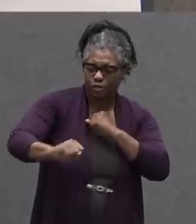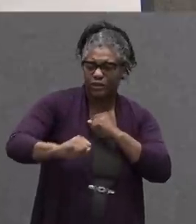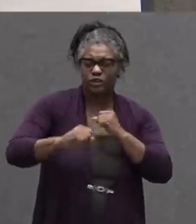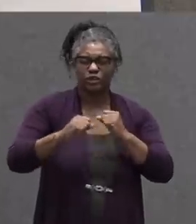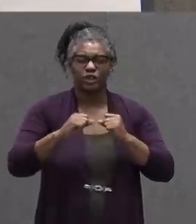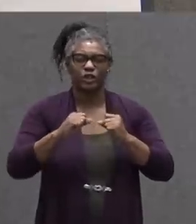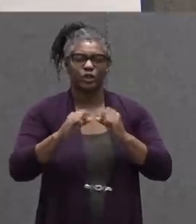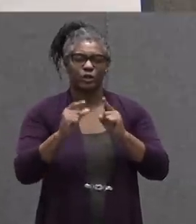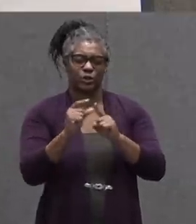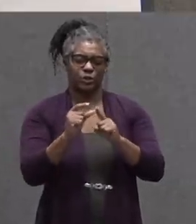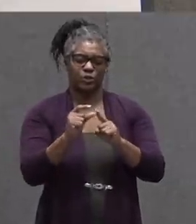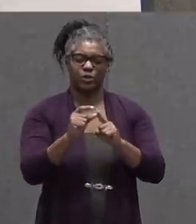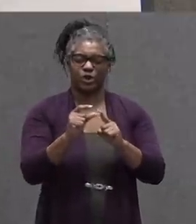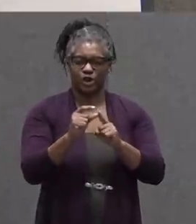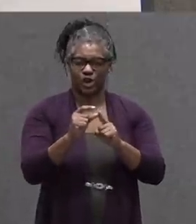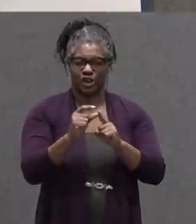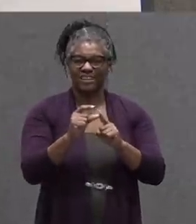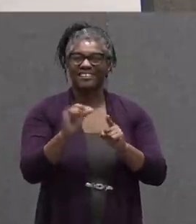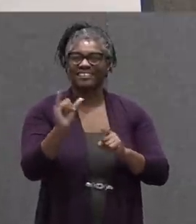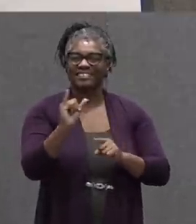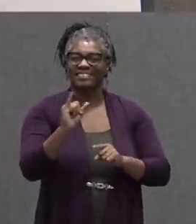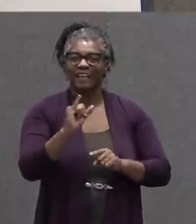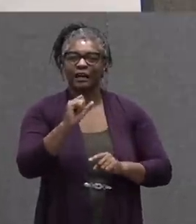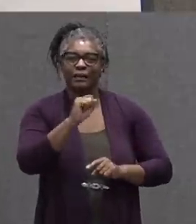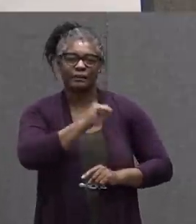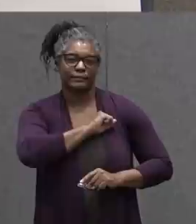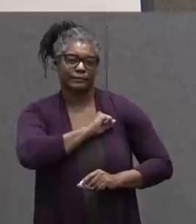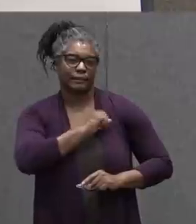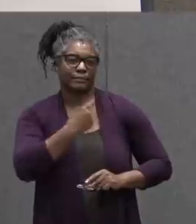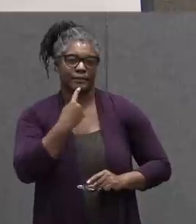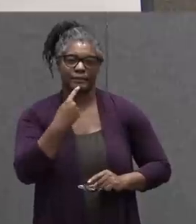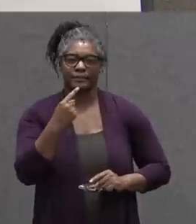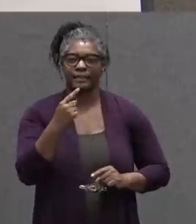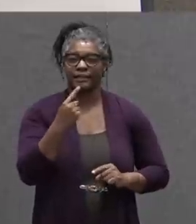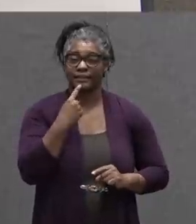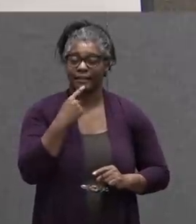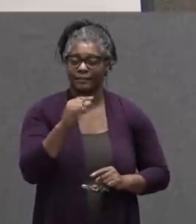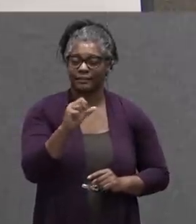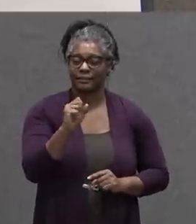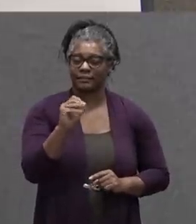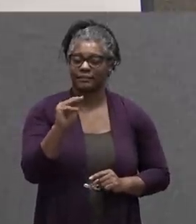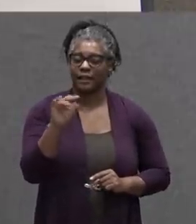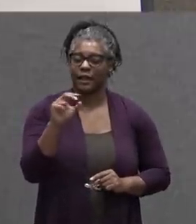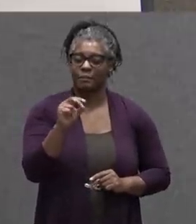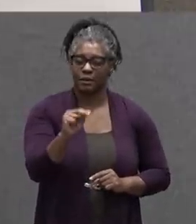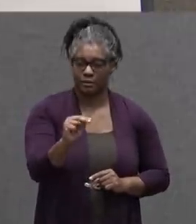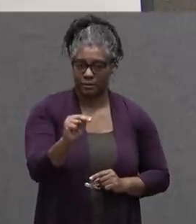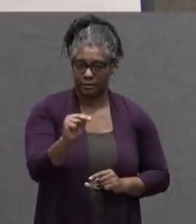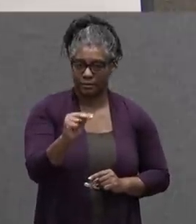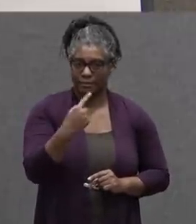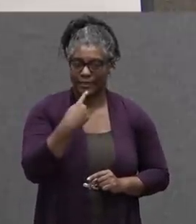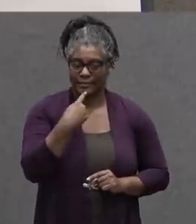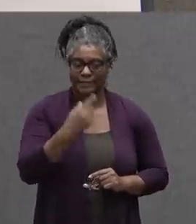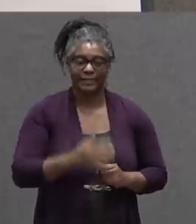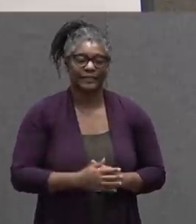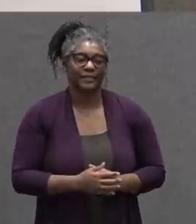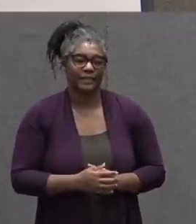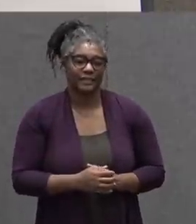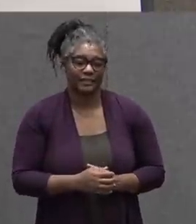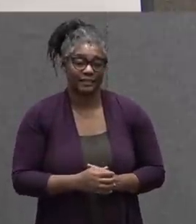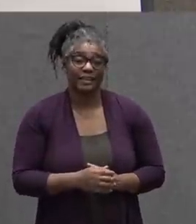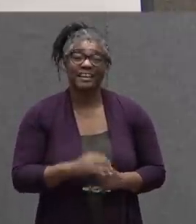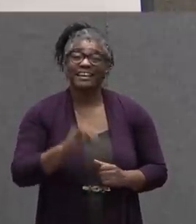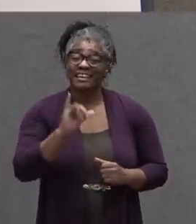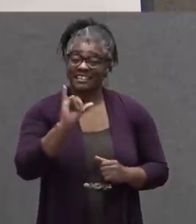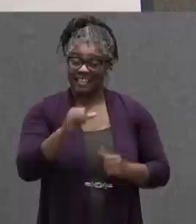just another version of Simon Says. Now, that game was fun, but it also had a purpose. All of